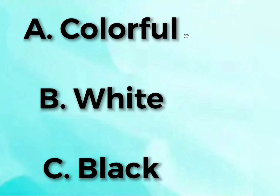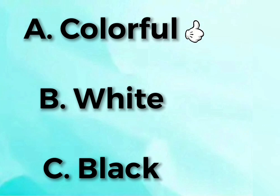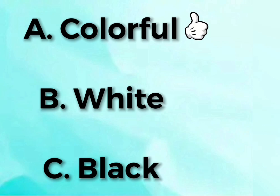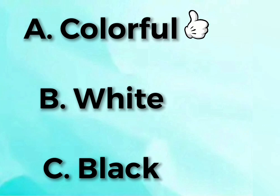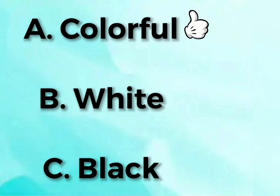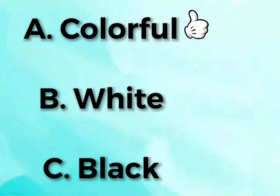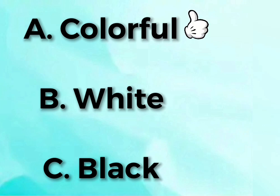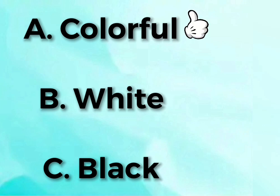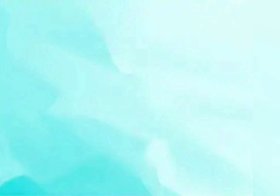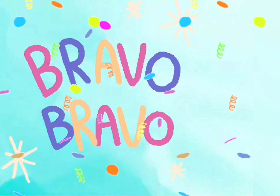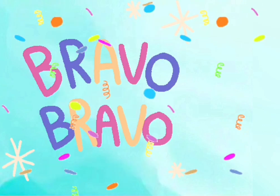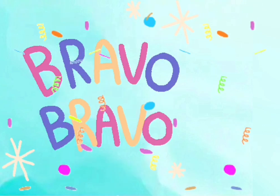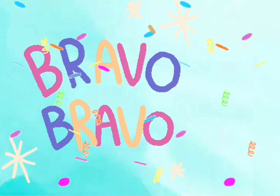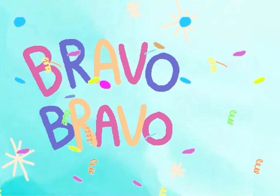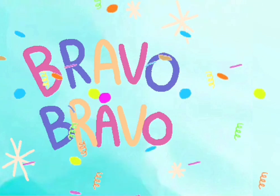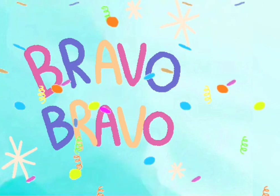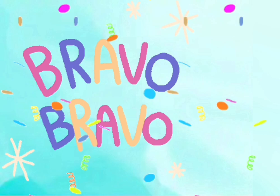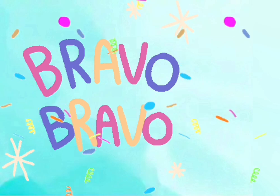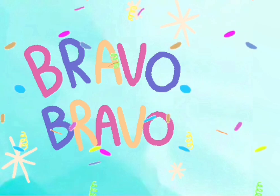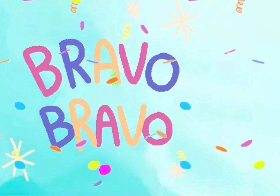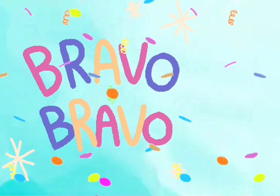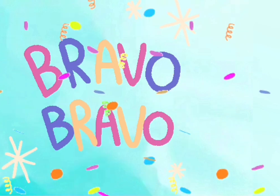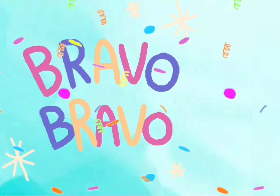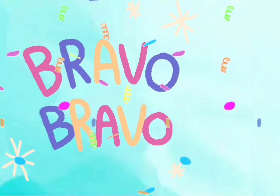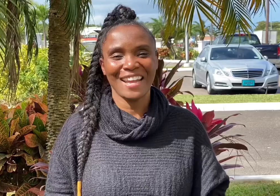A, colorful.